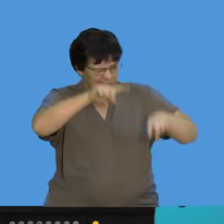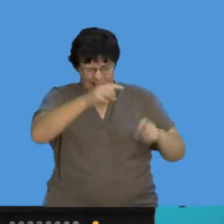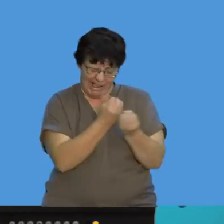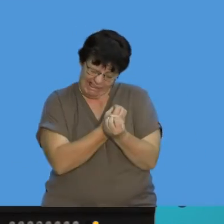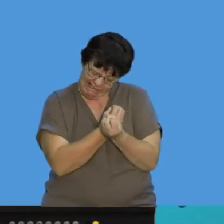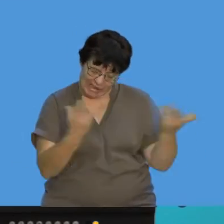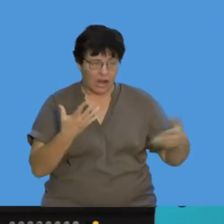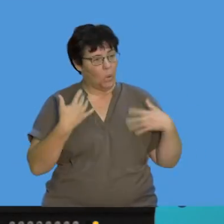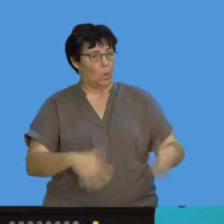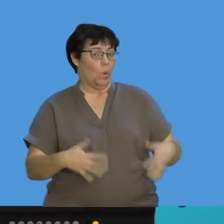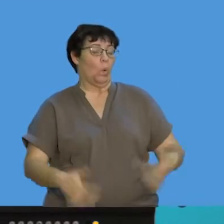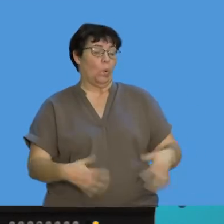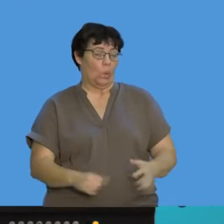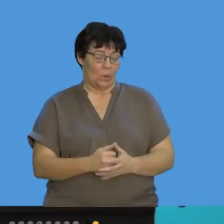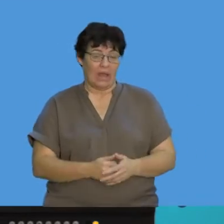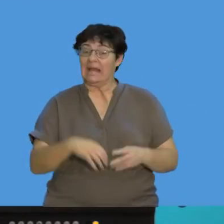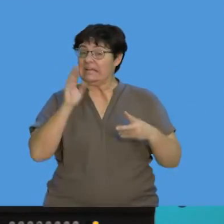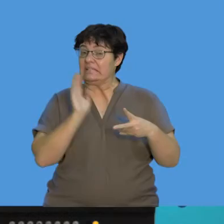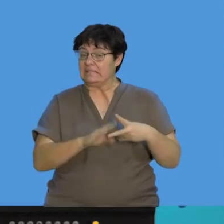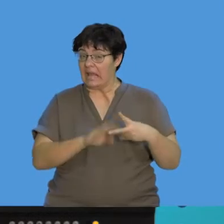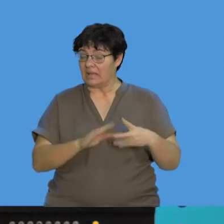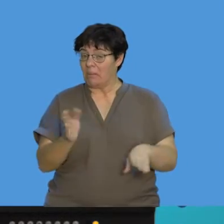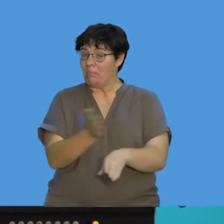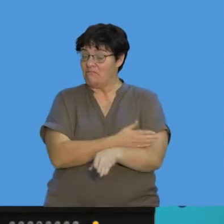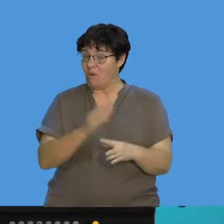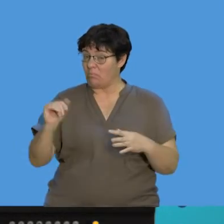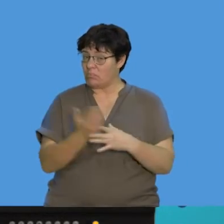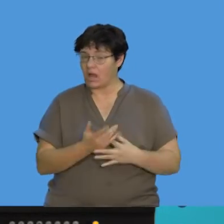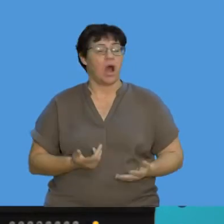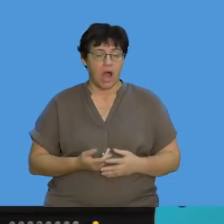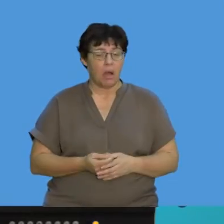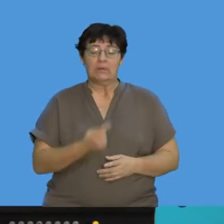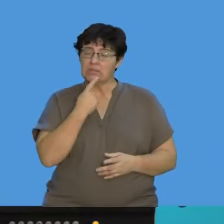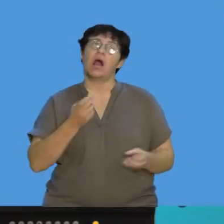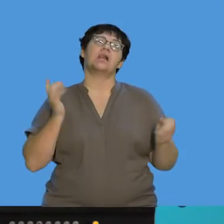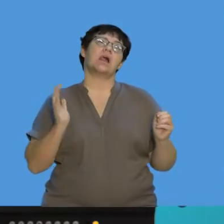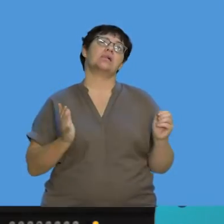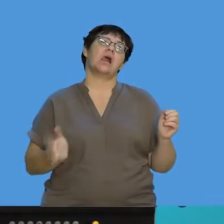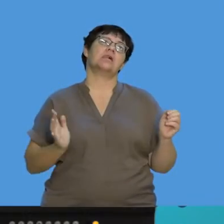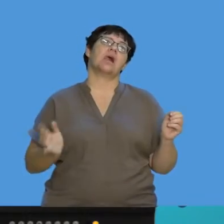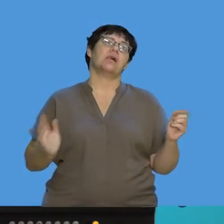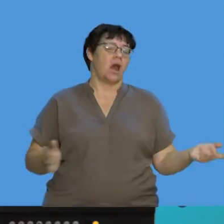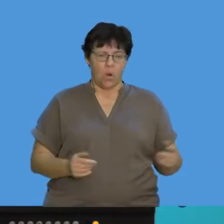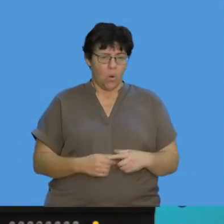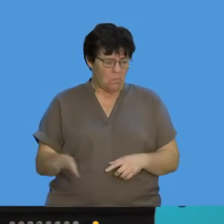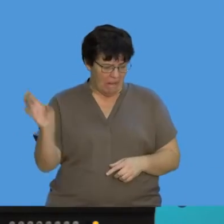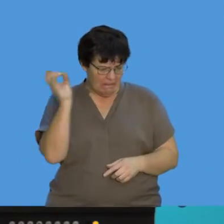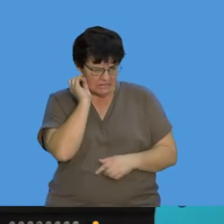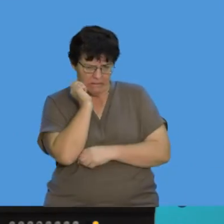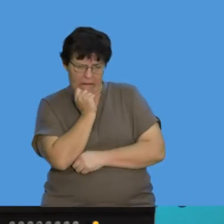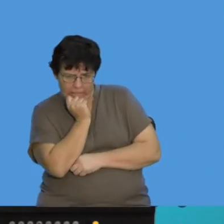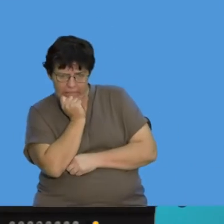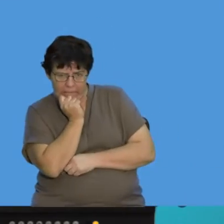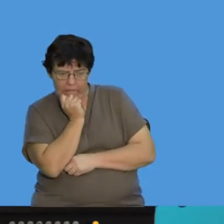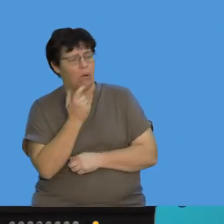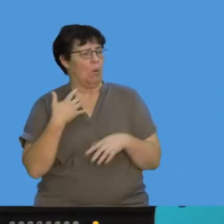of things. I know that the second segment before we went to the ad break, I actually said a lot. I actually listened to myself as well as I'm